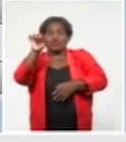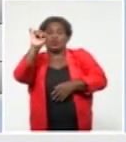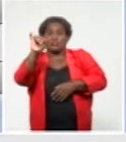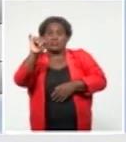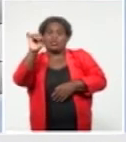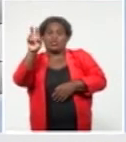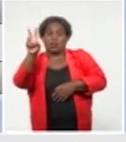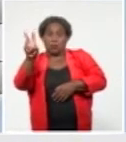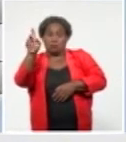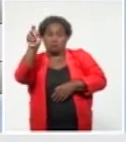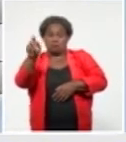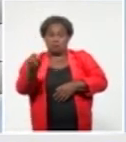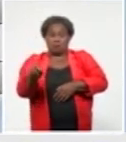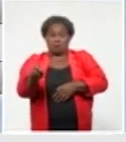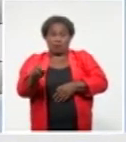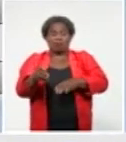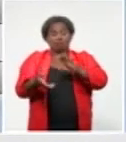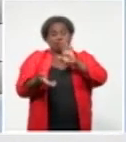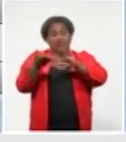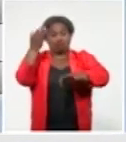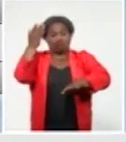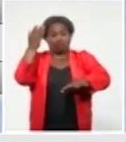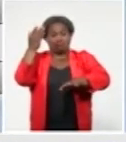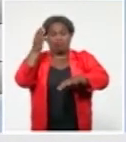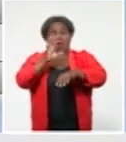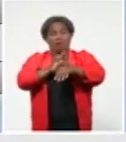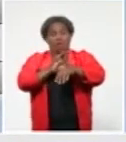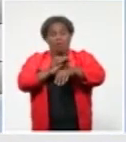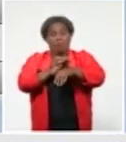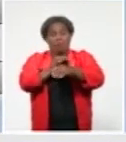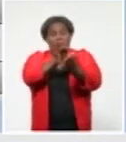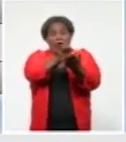217,262 people were diagnosed yesterday, for a cumulative of